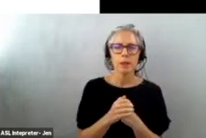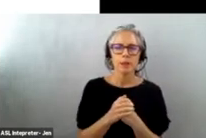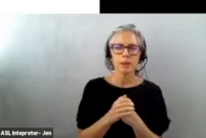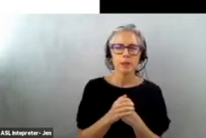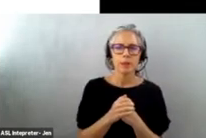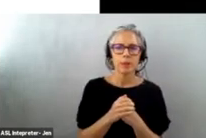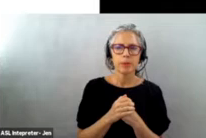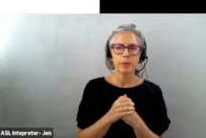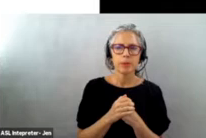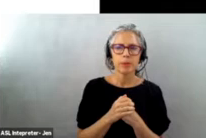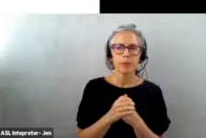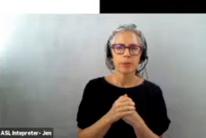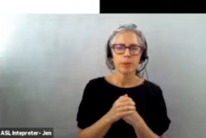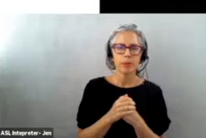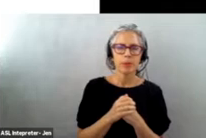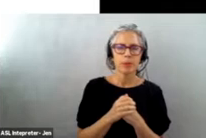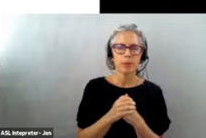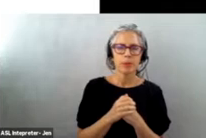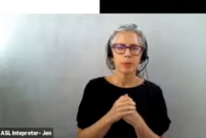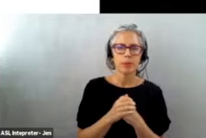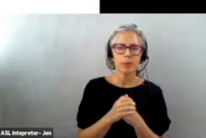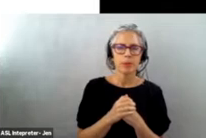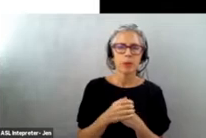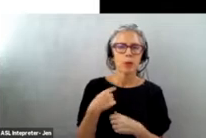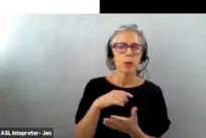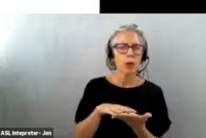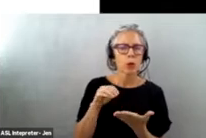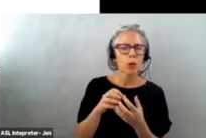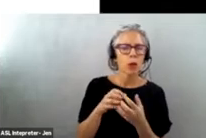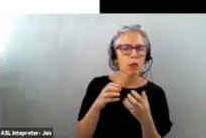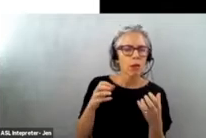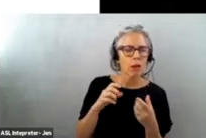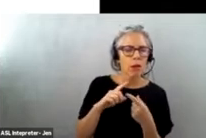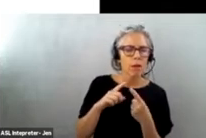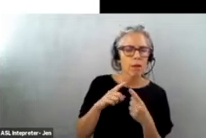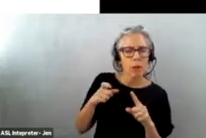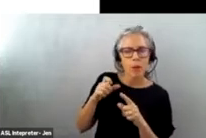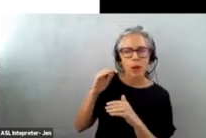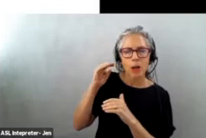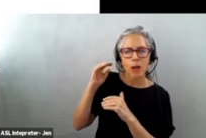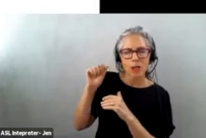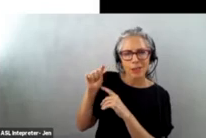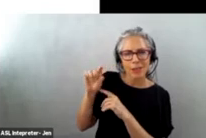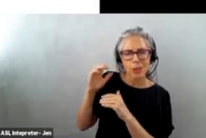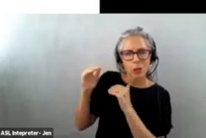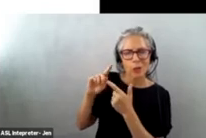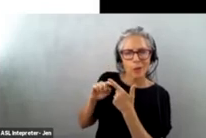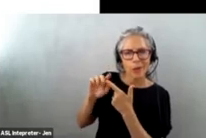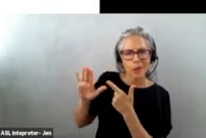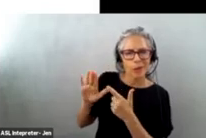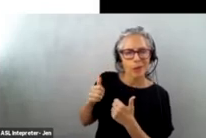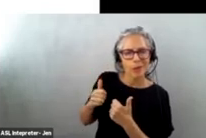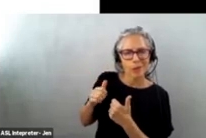first started being put out on autism, we've learned a lot from autistic adults about the condition. For